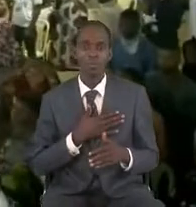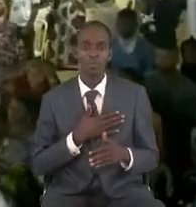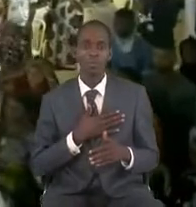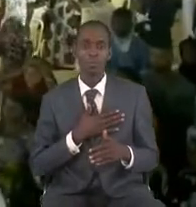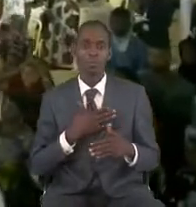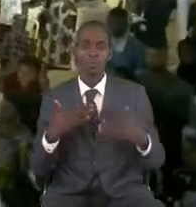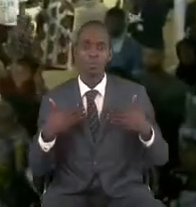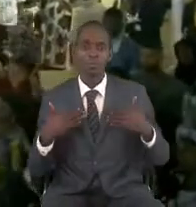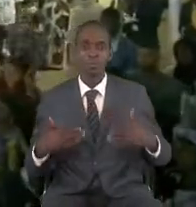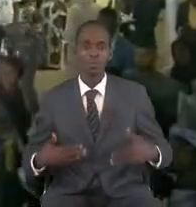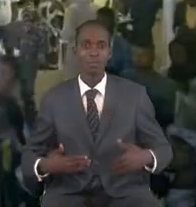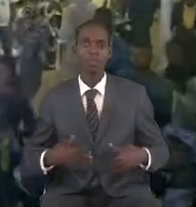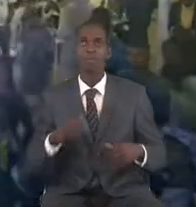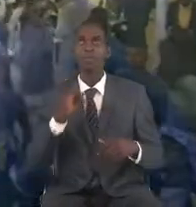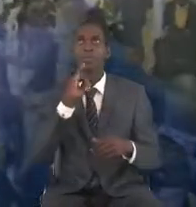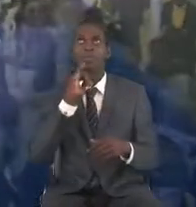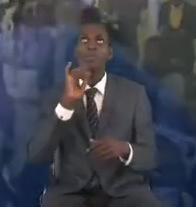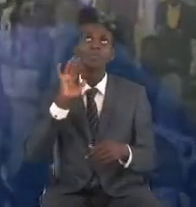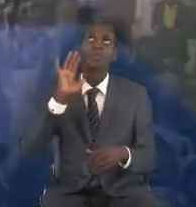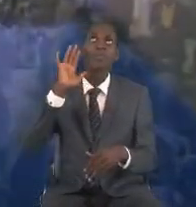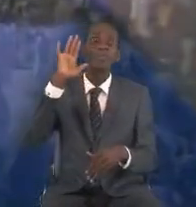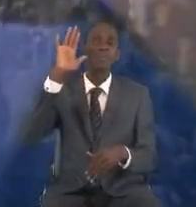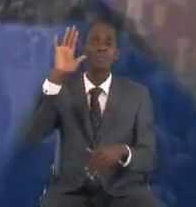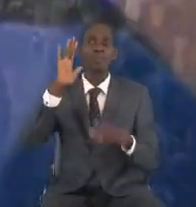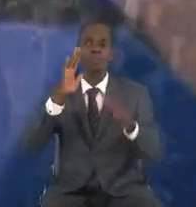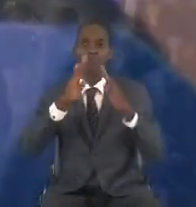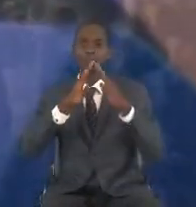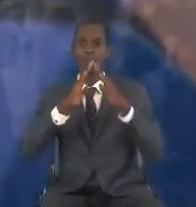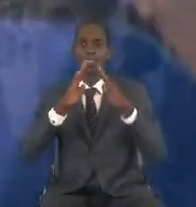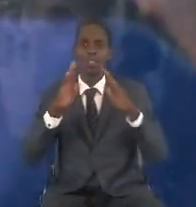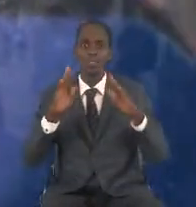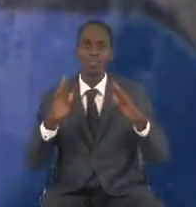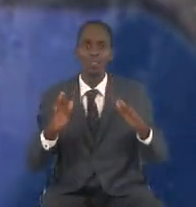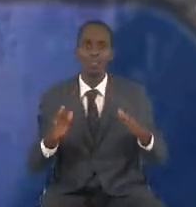is your sanctuary.